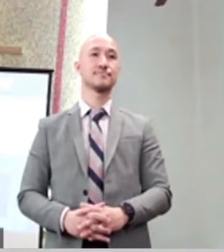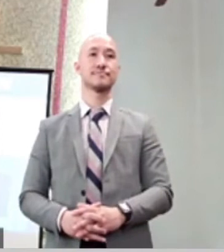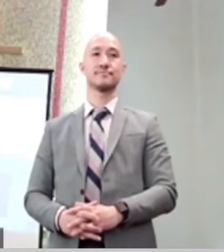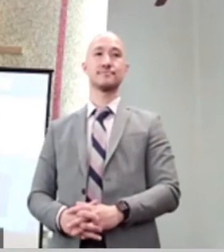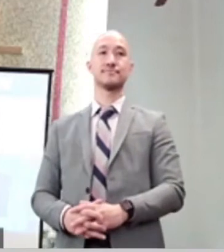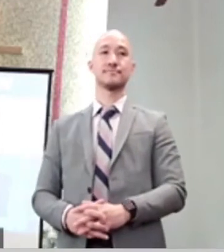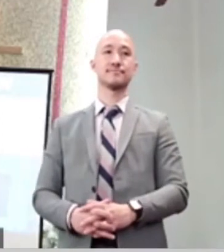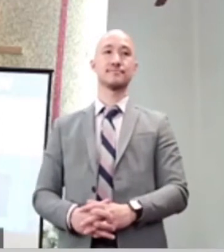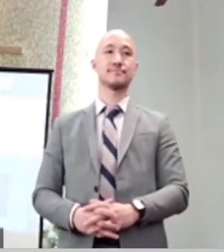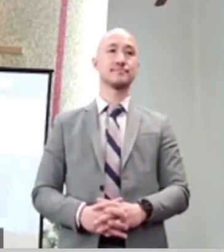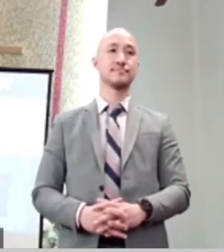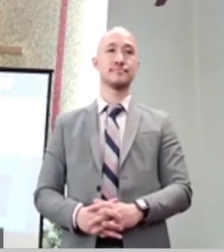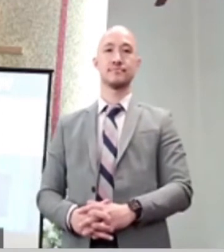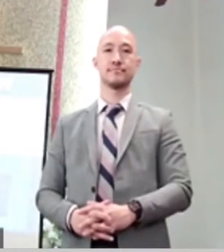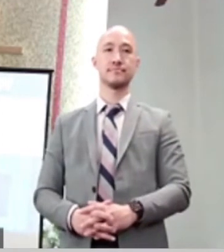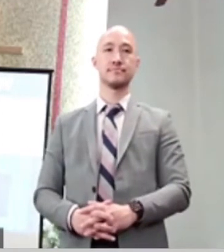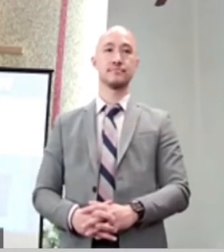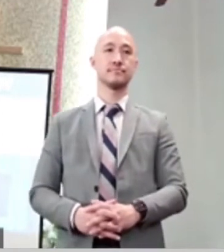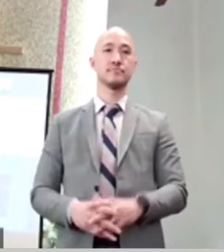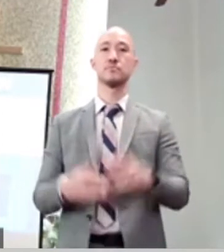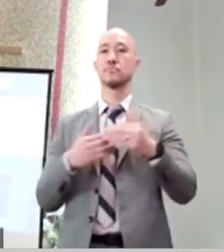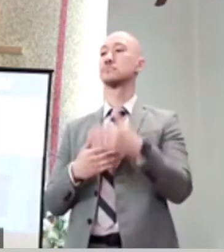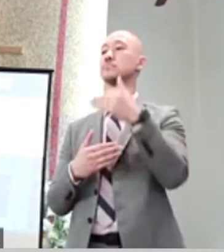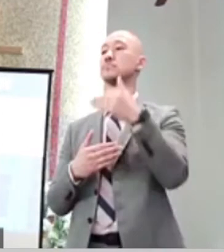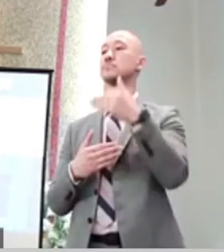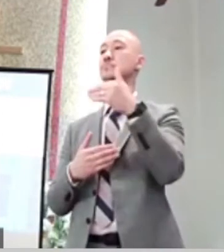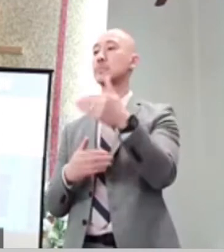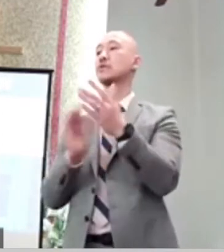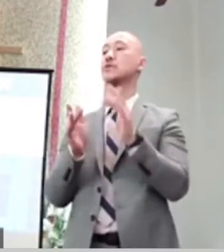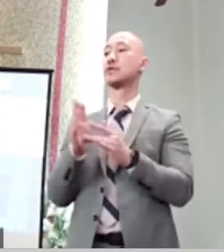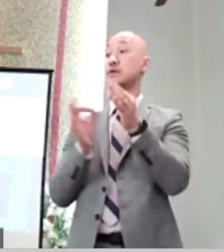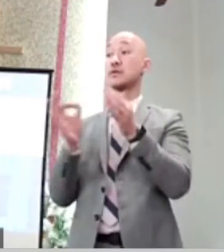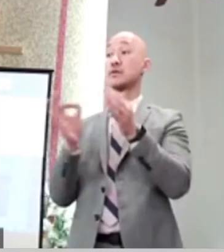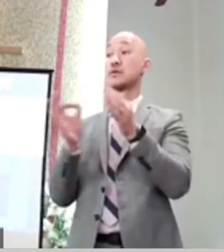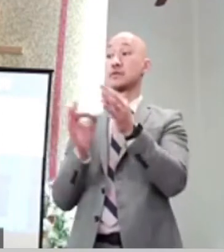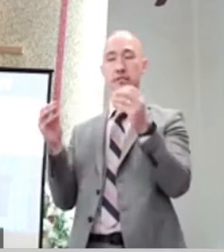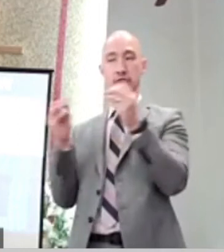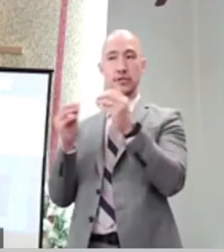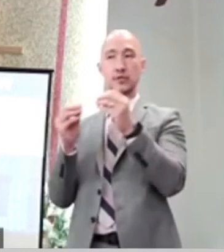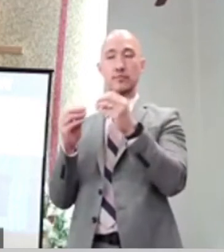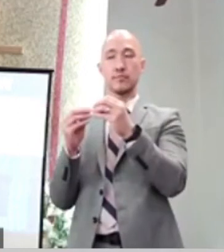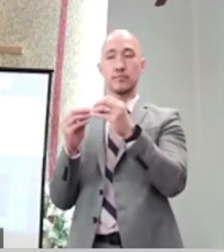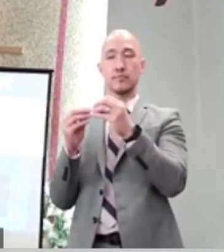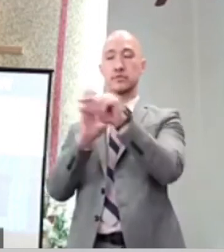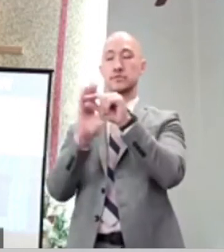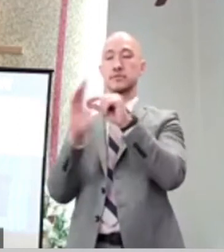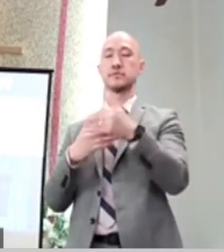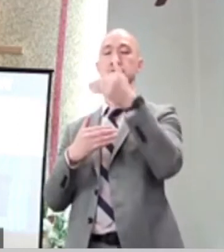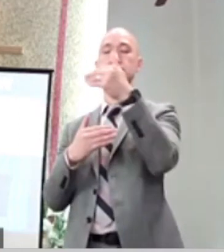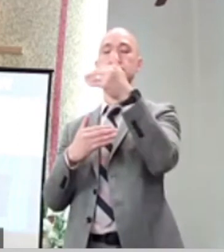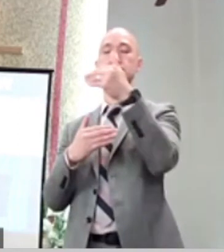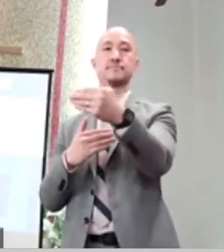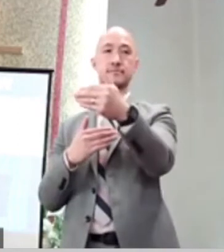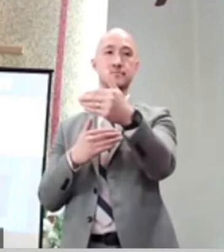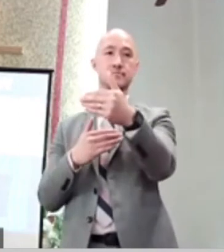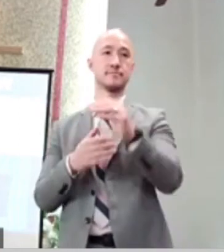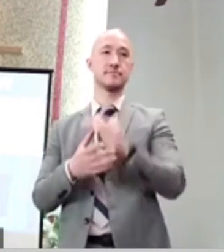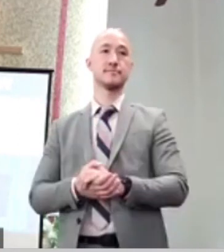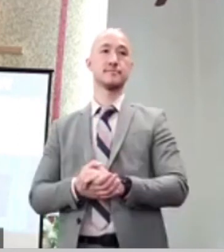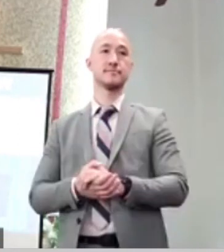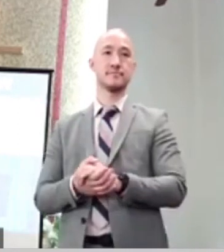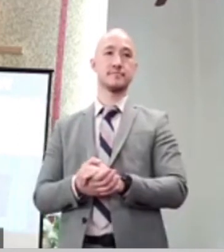his mission, of why he was there, of why he was eating with other, quote unquote, sinners. And of course,